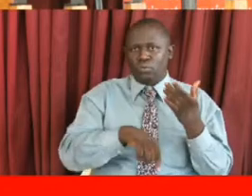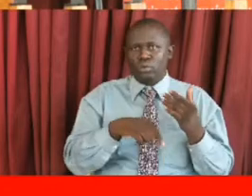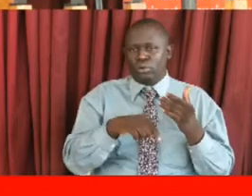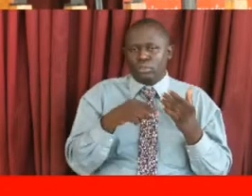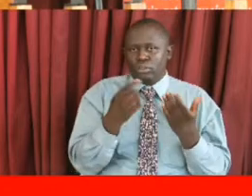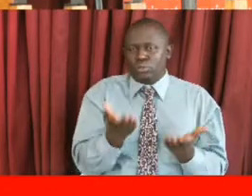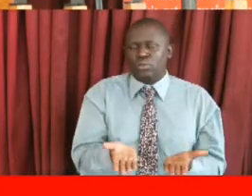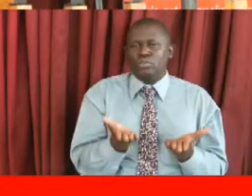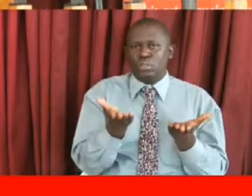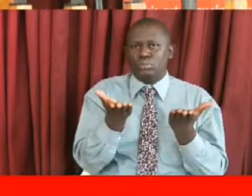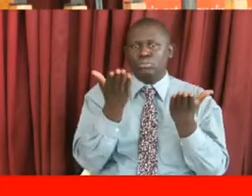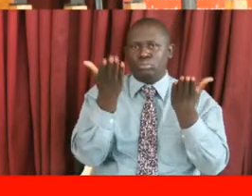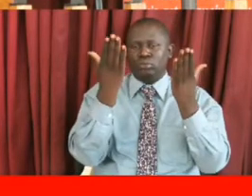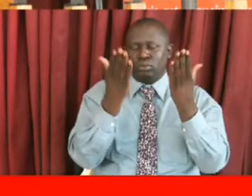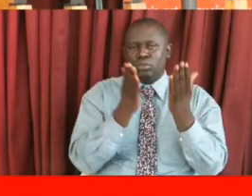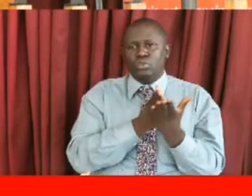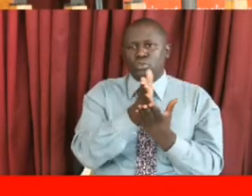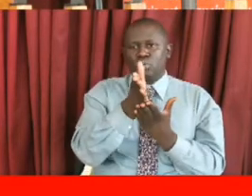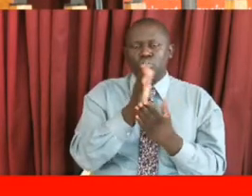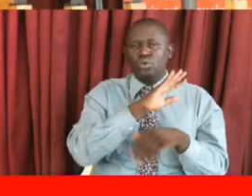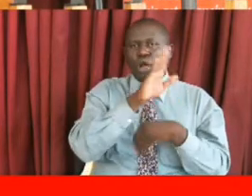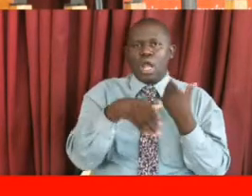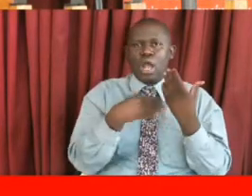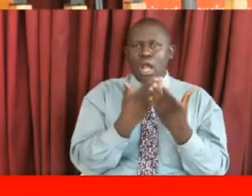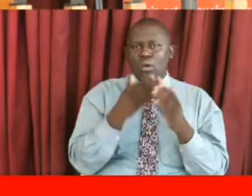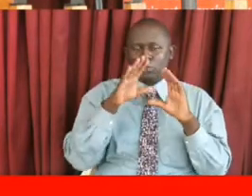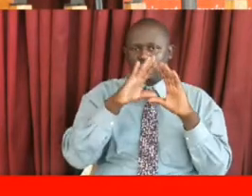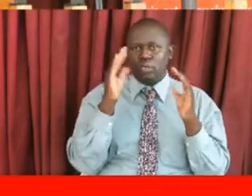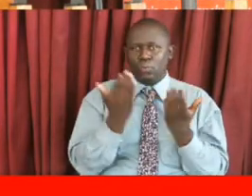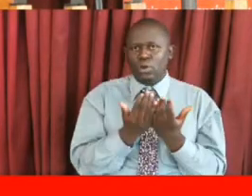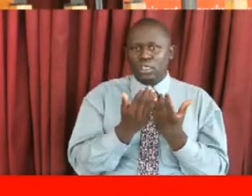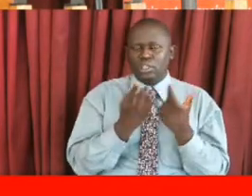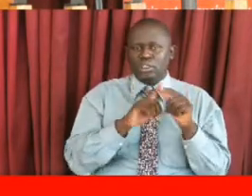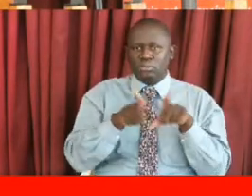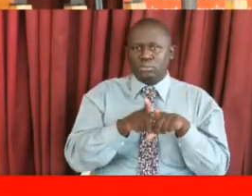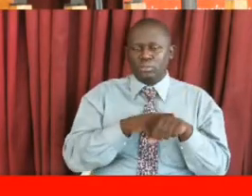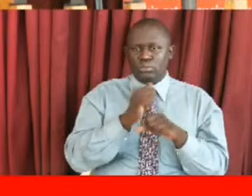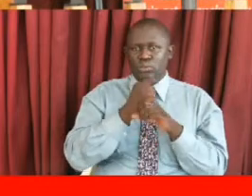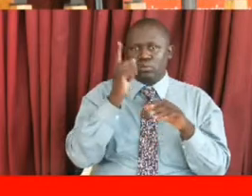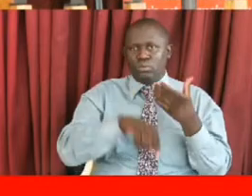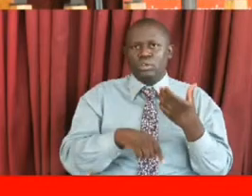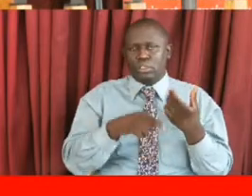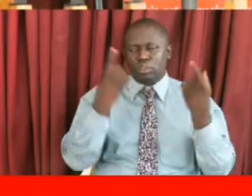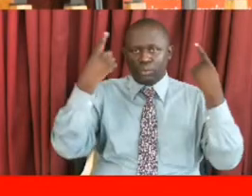throughout the world Hallelujah thriving in the